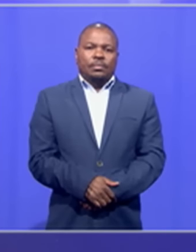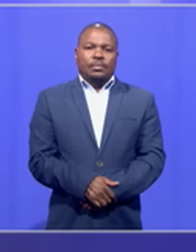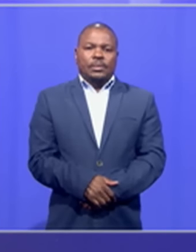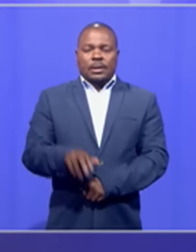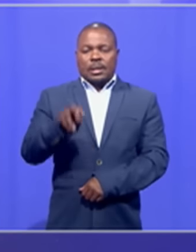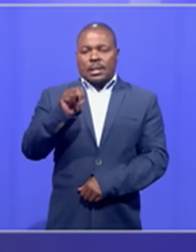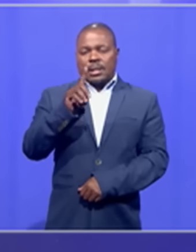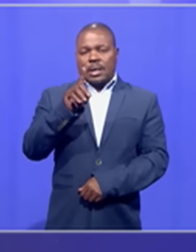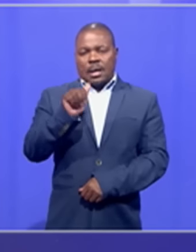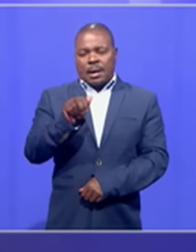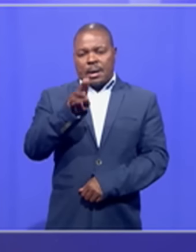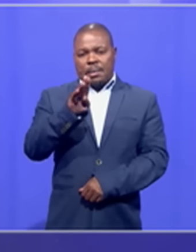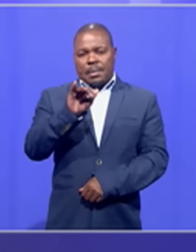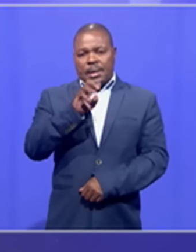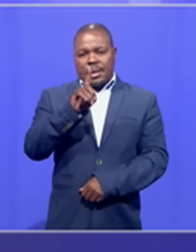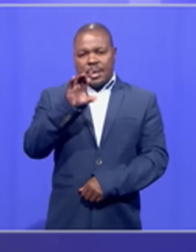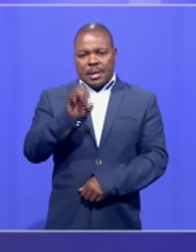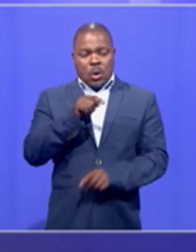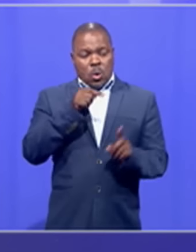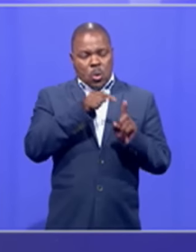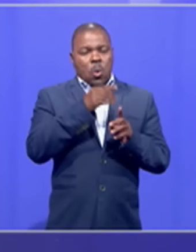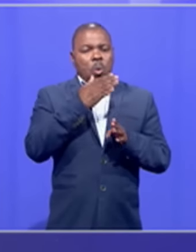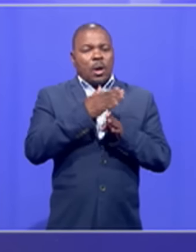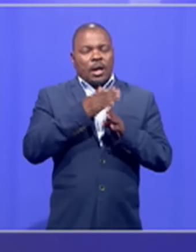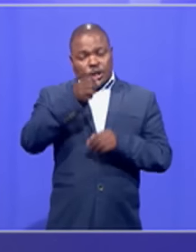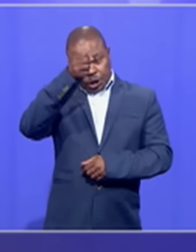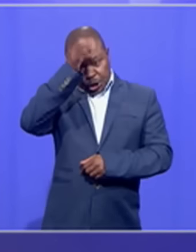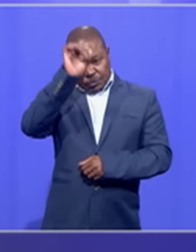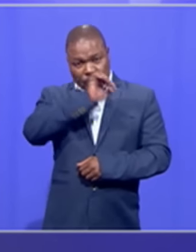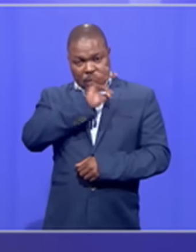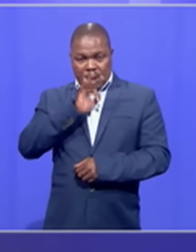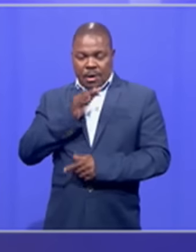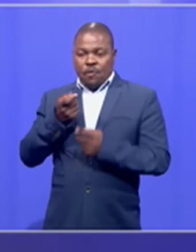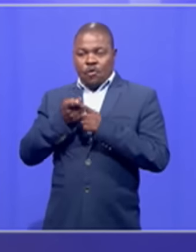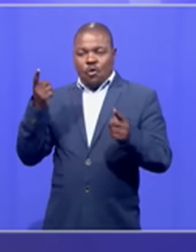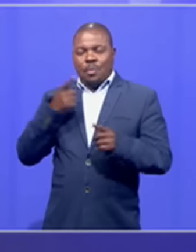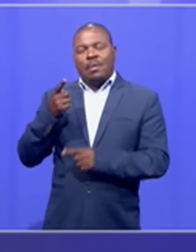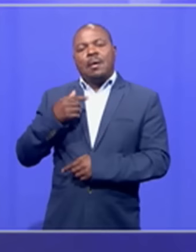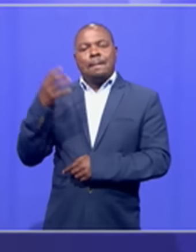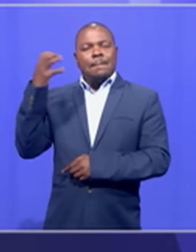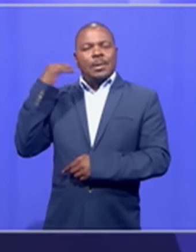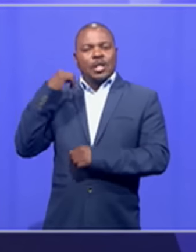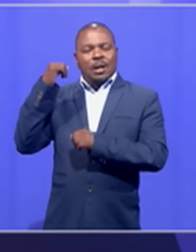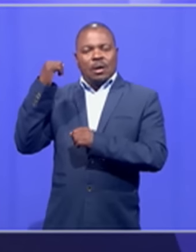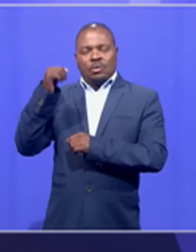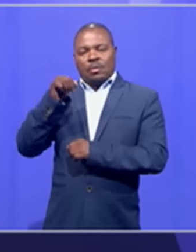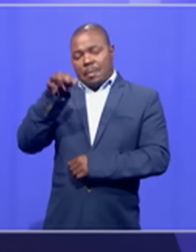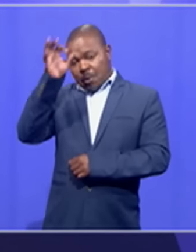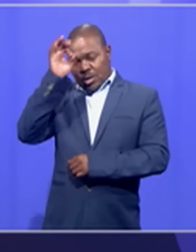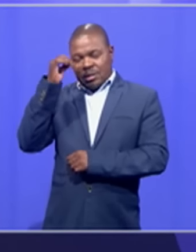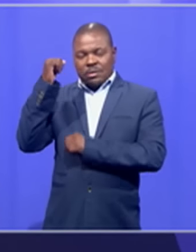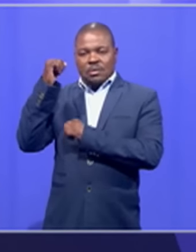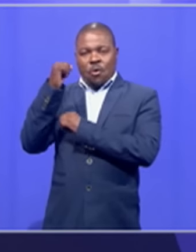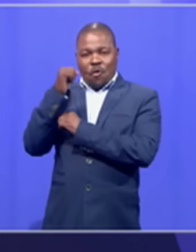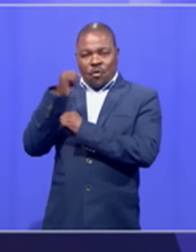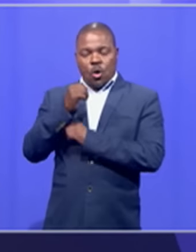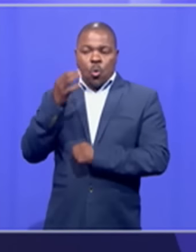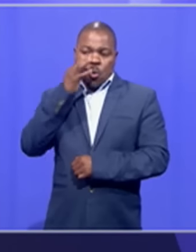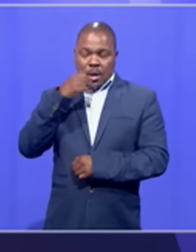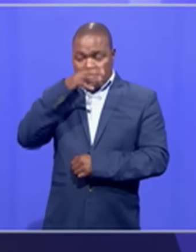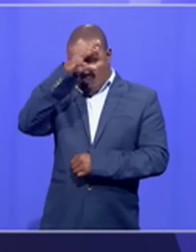Cedric Nkabinde motlhankedi phetiši wa merero ya bašomi kantorong ya tona ya maphodisa o bolela gore o kgethilwe ke tona Mchunu maemong a